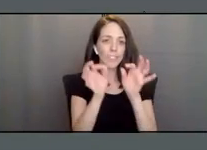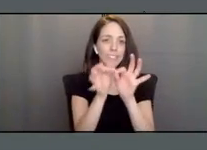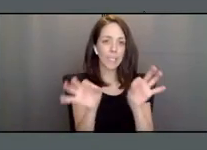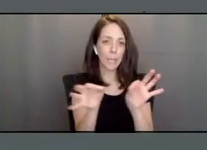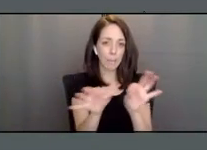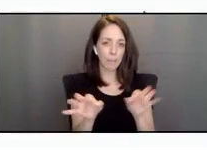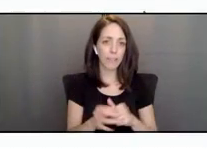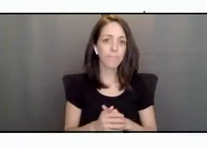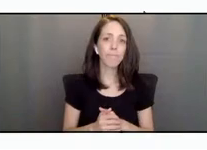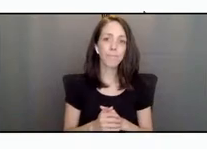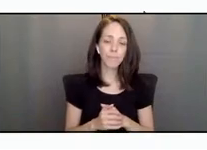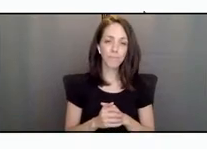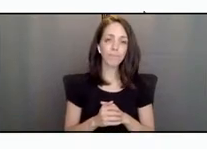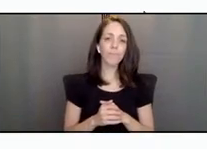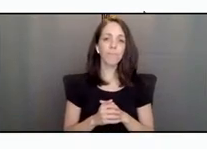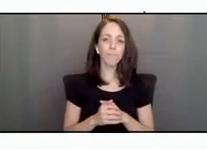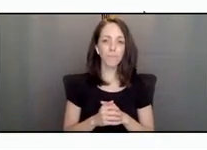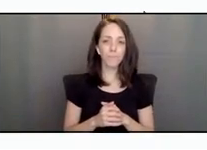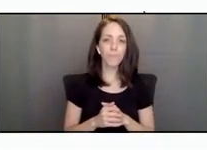please.